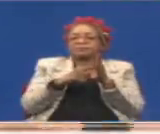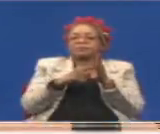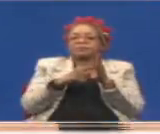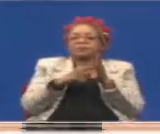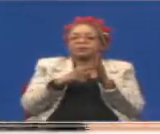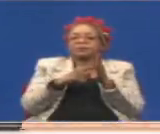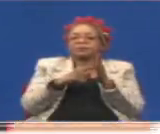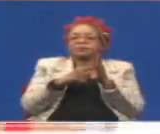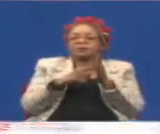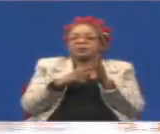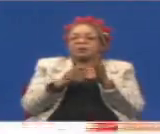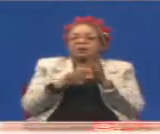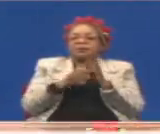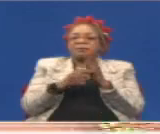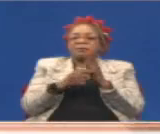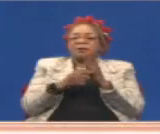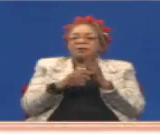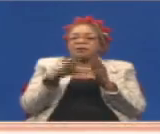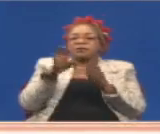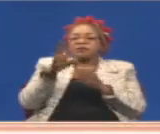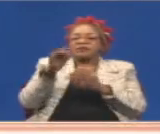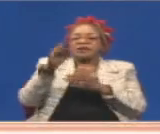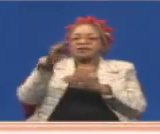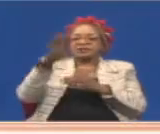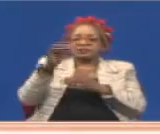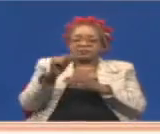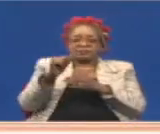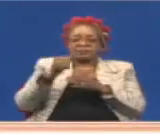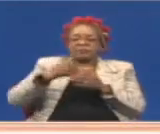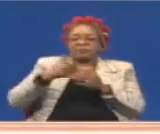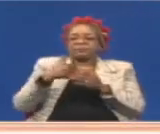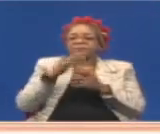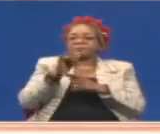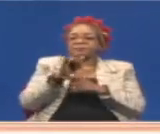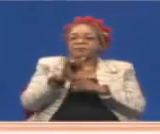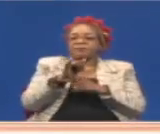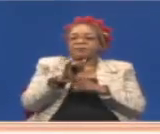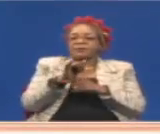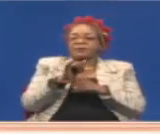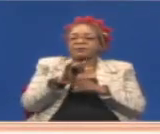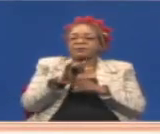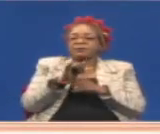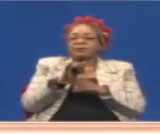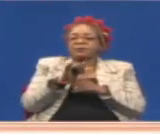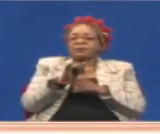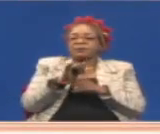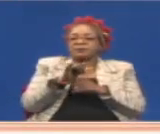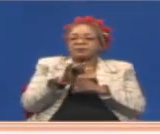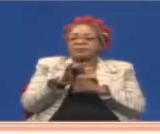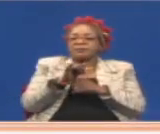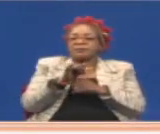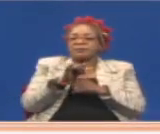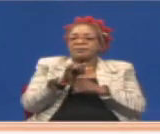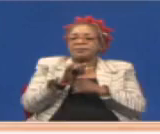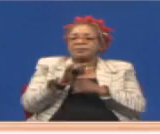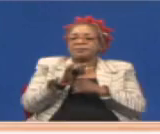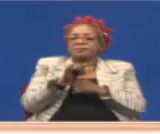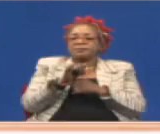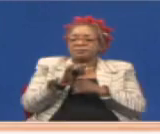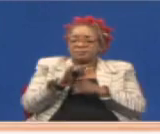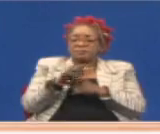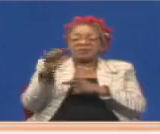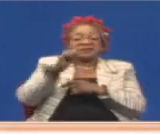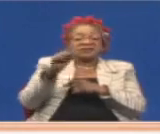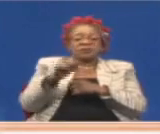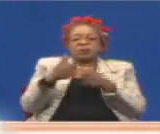Okay, kwa majina naitwa Ifresha Mkasia, captain Ulinzi Sharks. Msimu umekuaje? Okay, msimu umekuwa